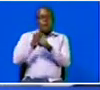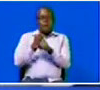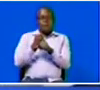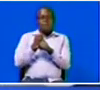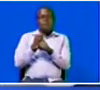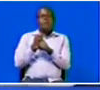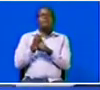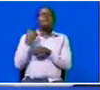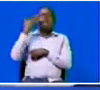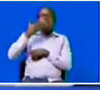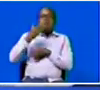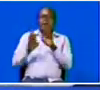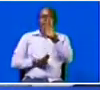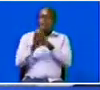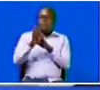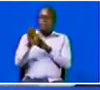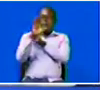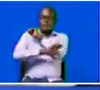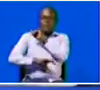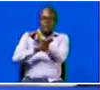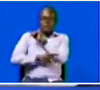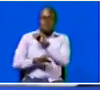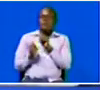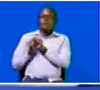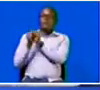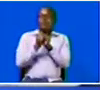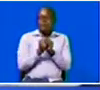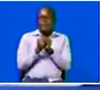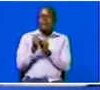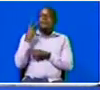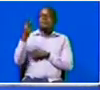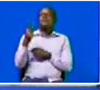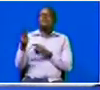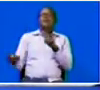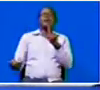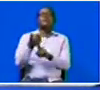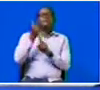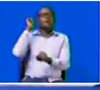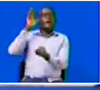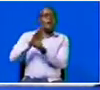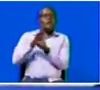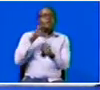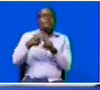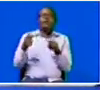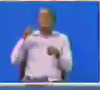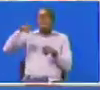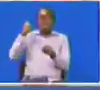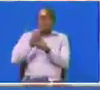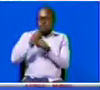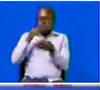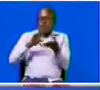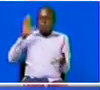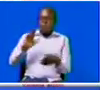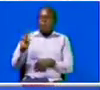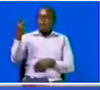resource and the development of the country. Together we've achieved so much, but we have a long way to go.